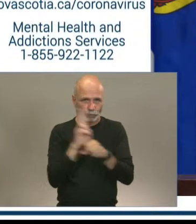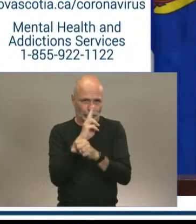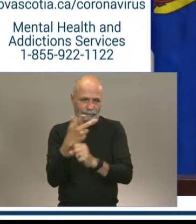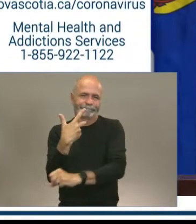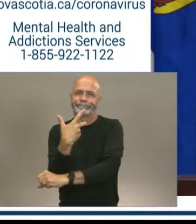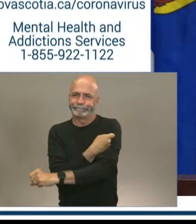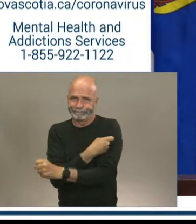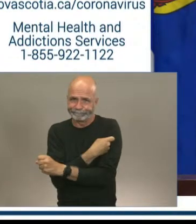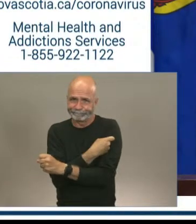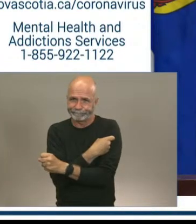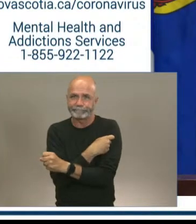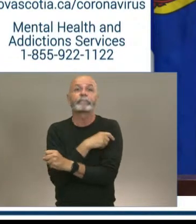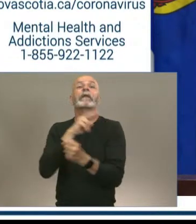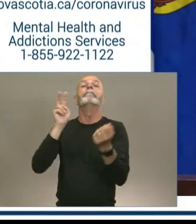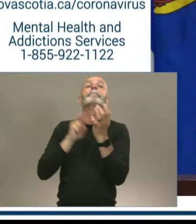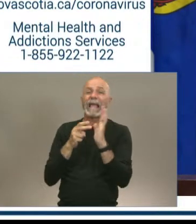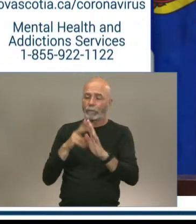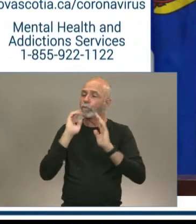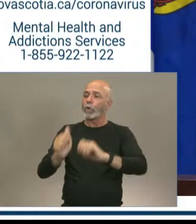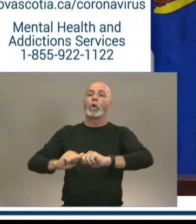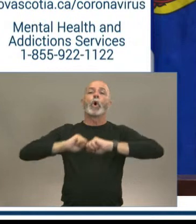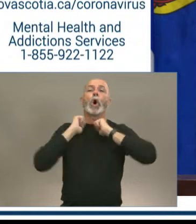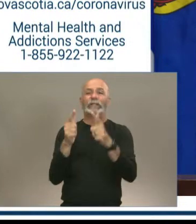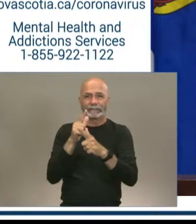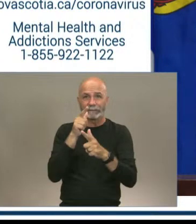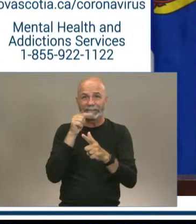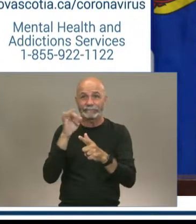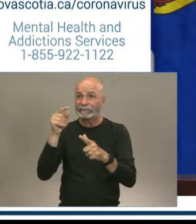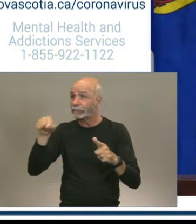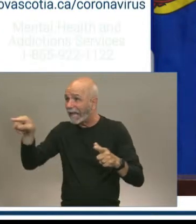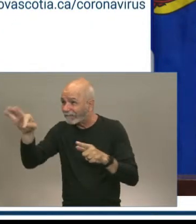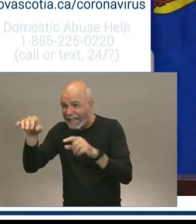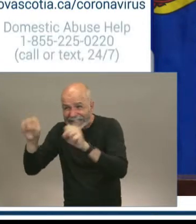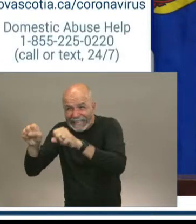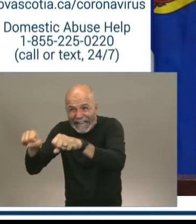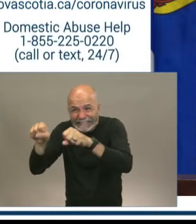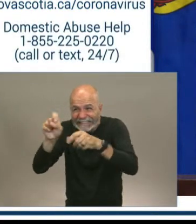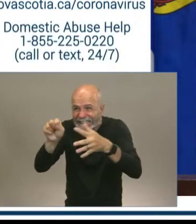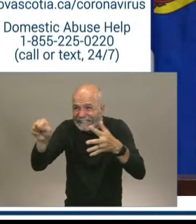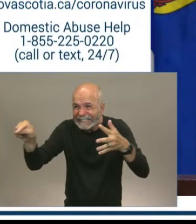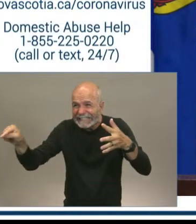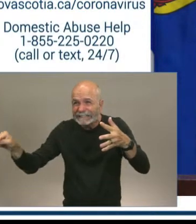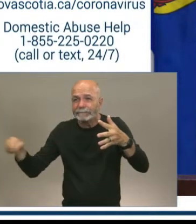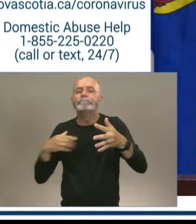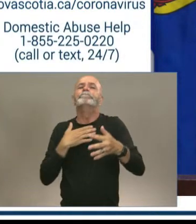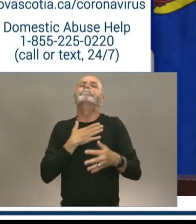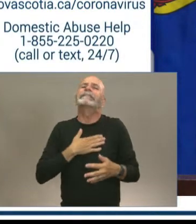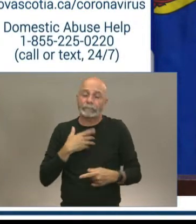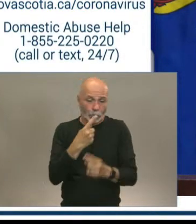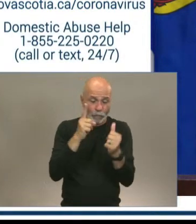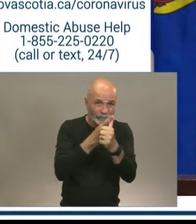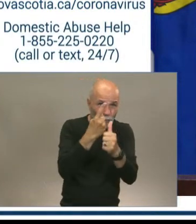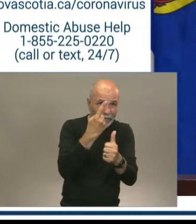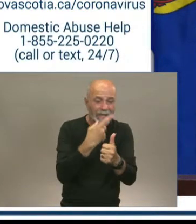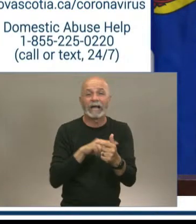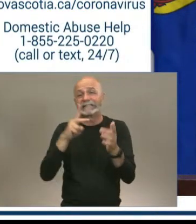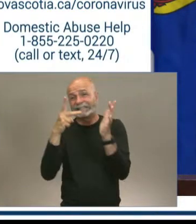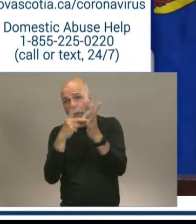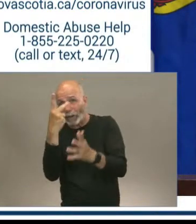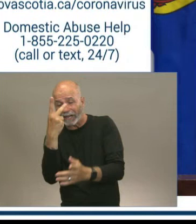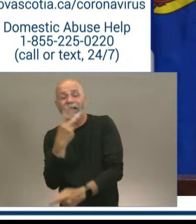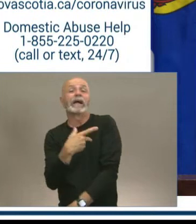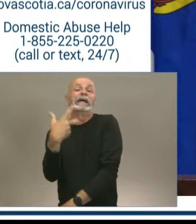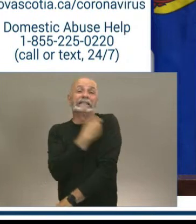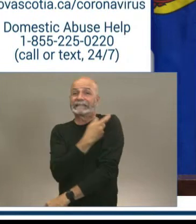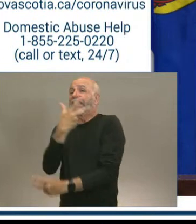is getting the double dose. We need everyone who is eligible to get their 2 doses. When you get vaccinated, you're not only protecting